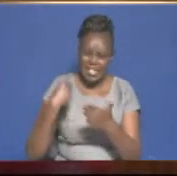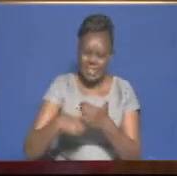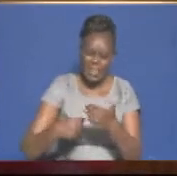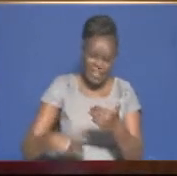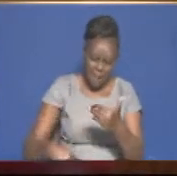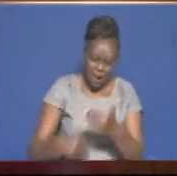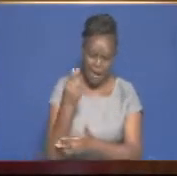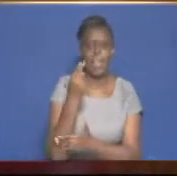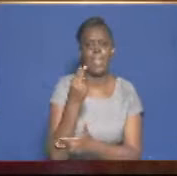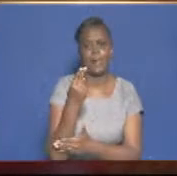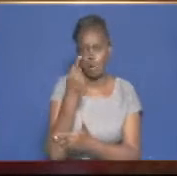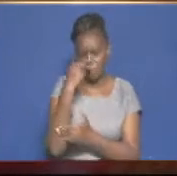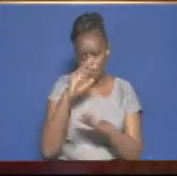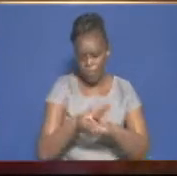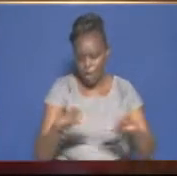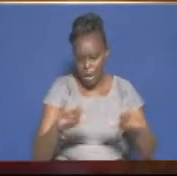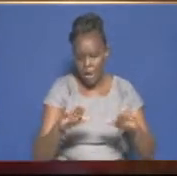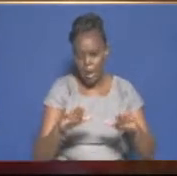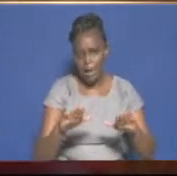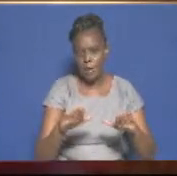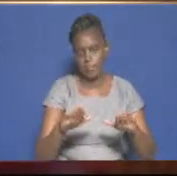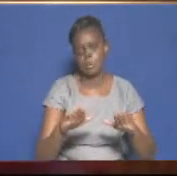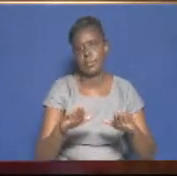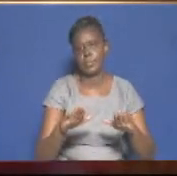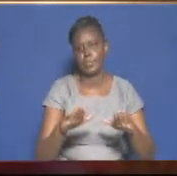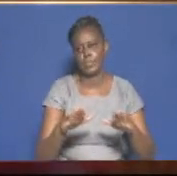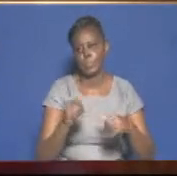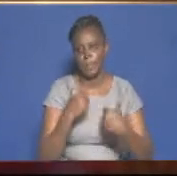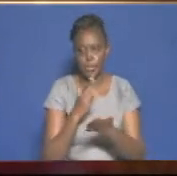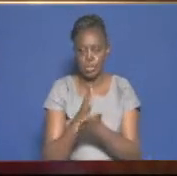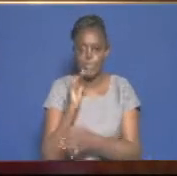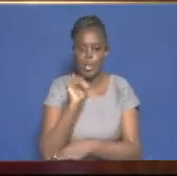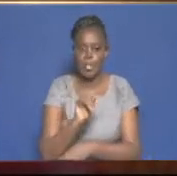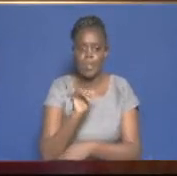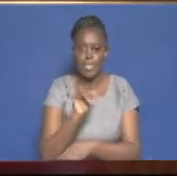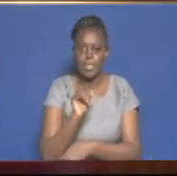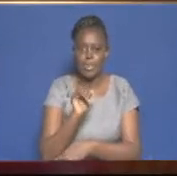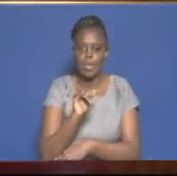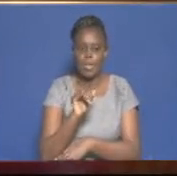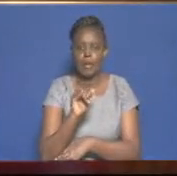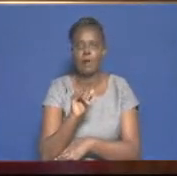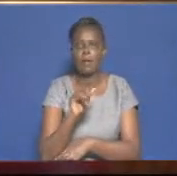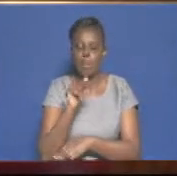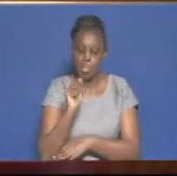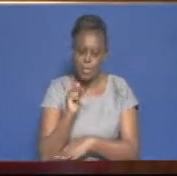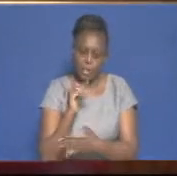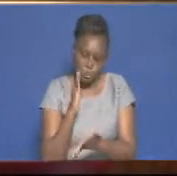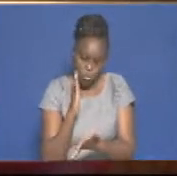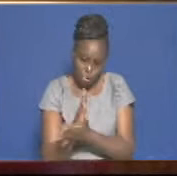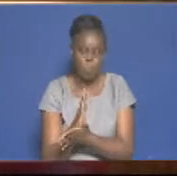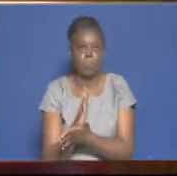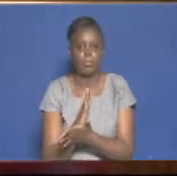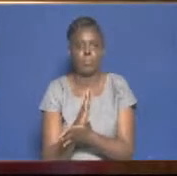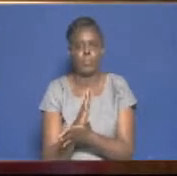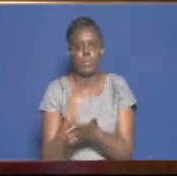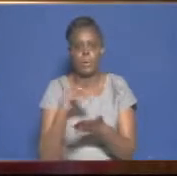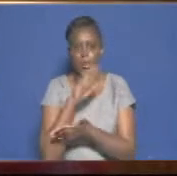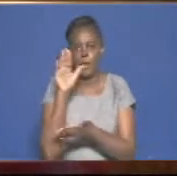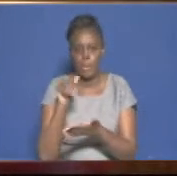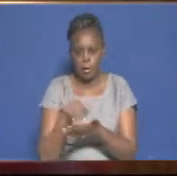land demarcation services to ensure that the vice is stopped forthwith,